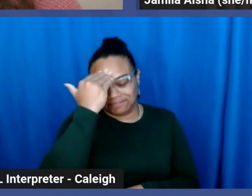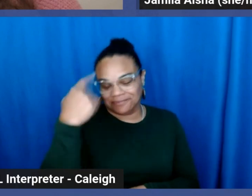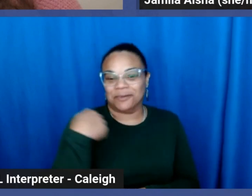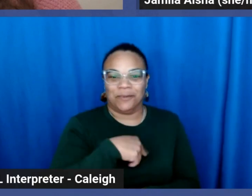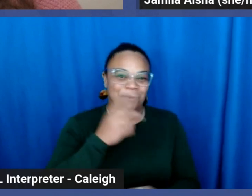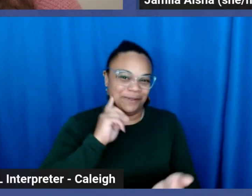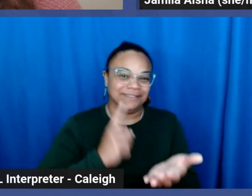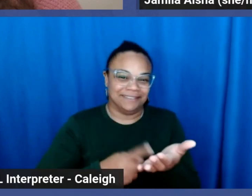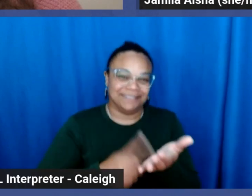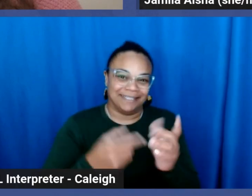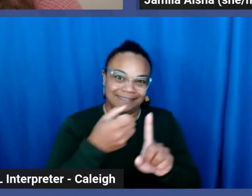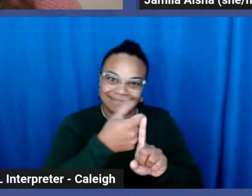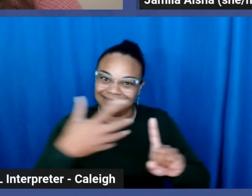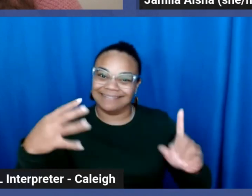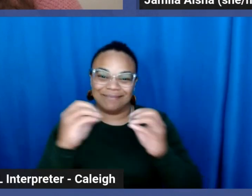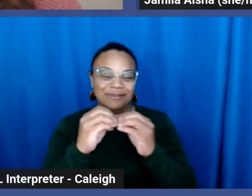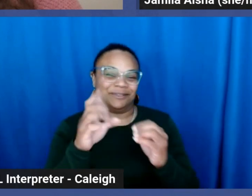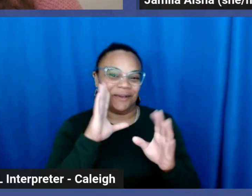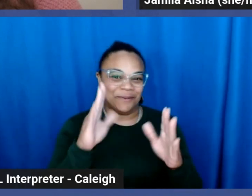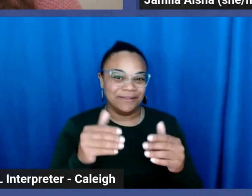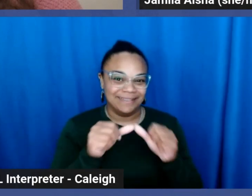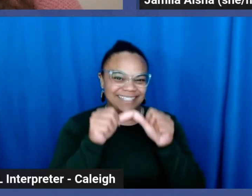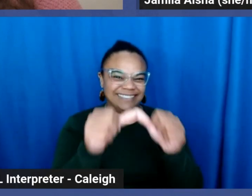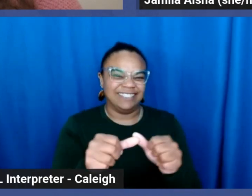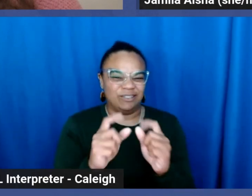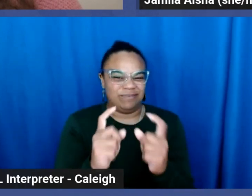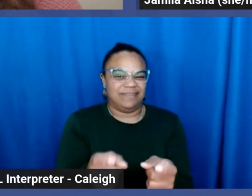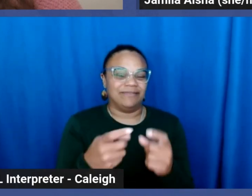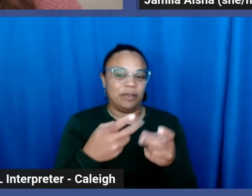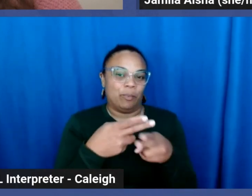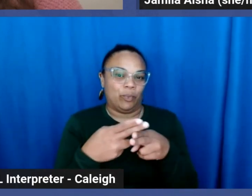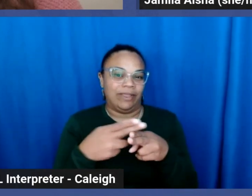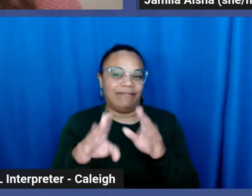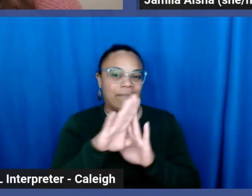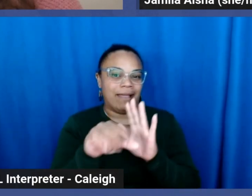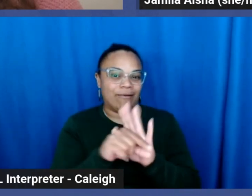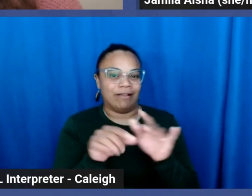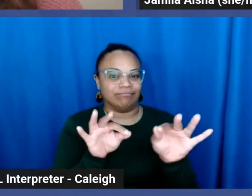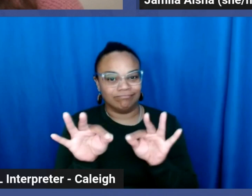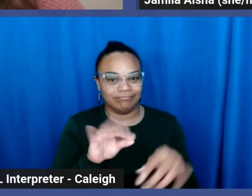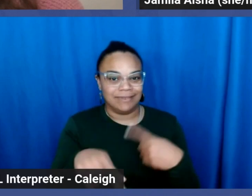So I'll just continue on with a brief background about today's topic.